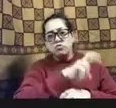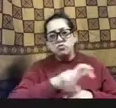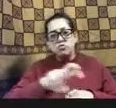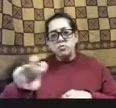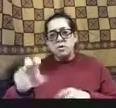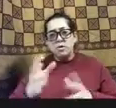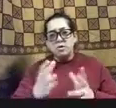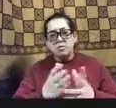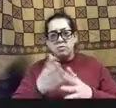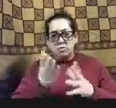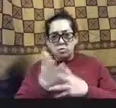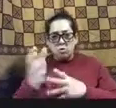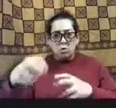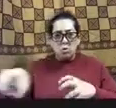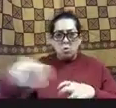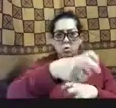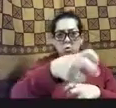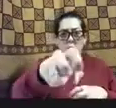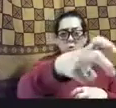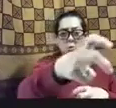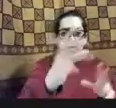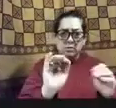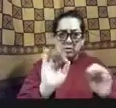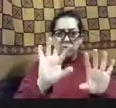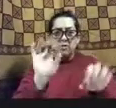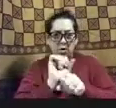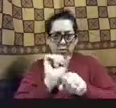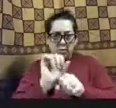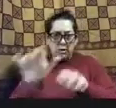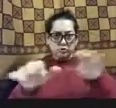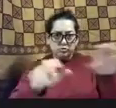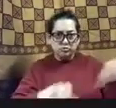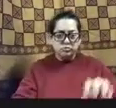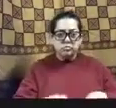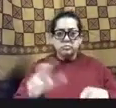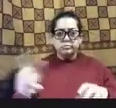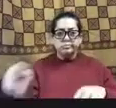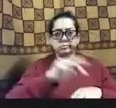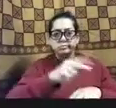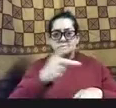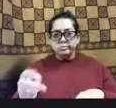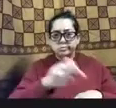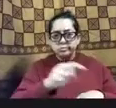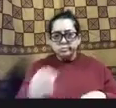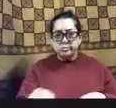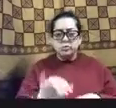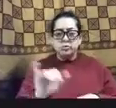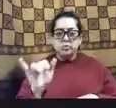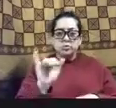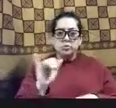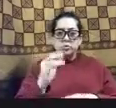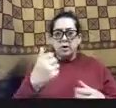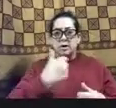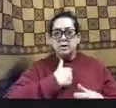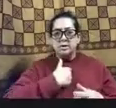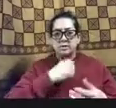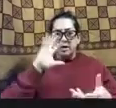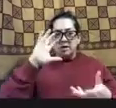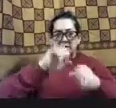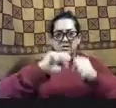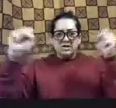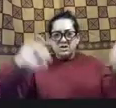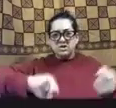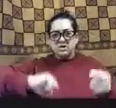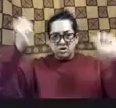throughout the rest of the operation. And of course, vice versa, a self-destructive system would